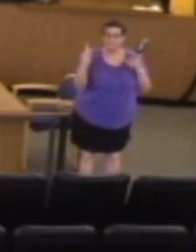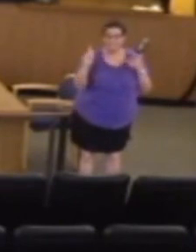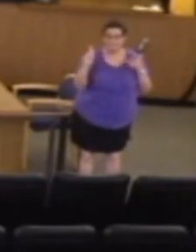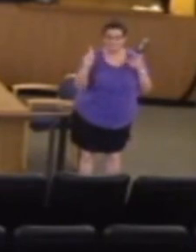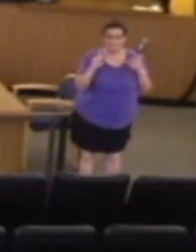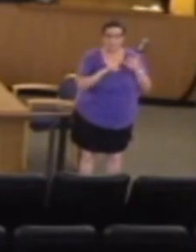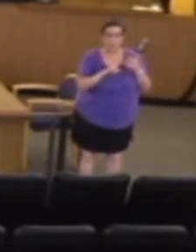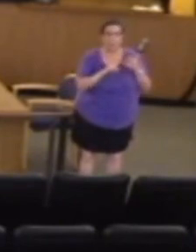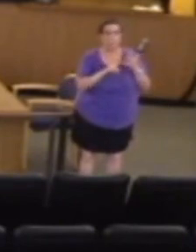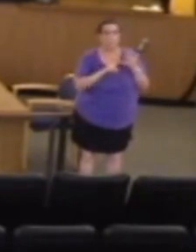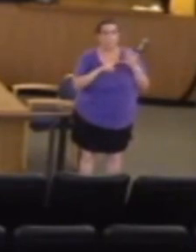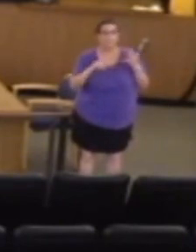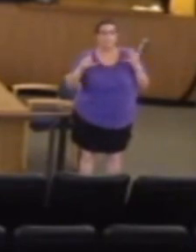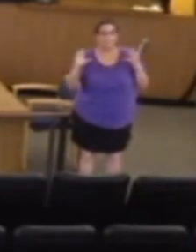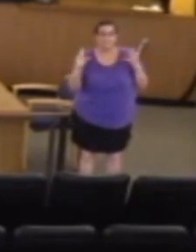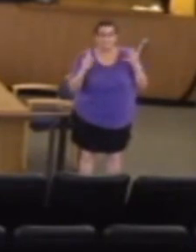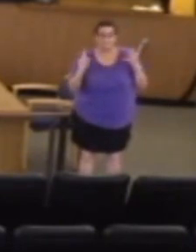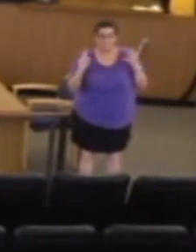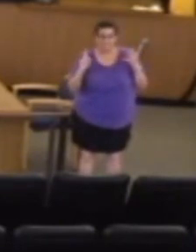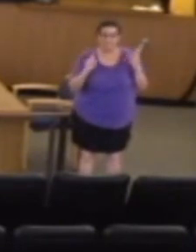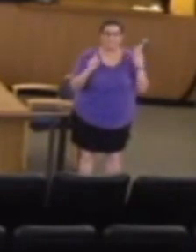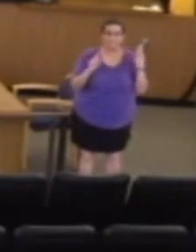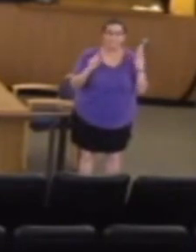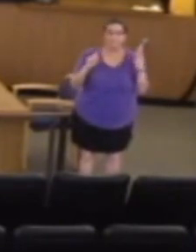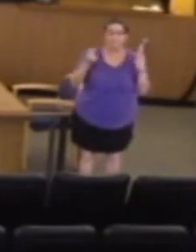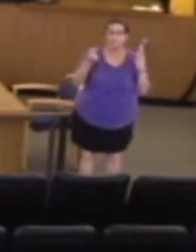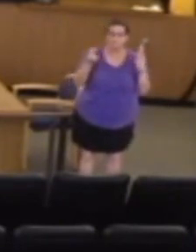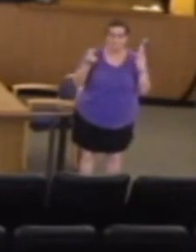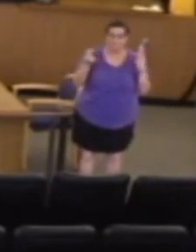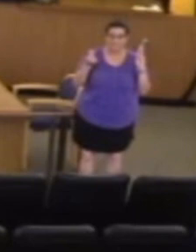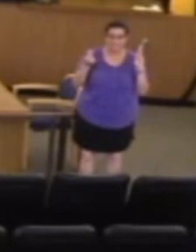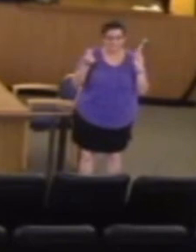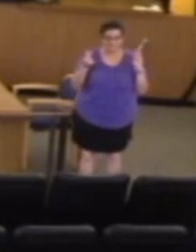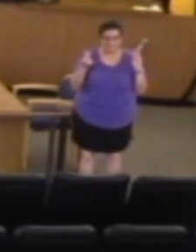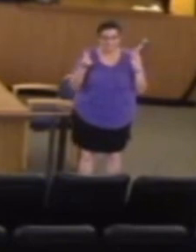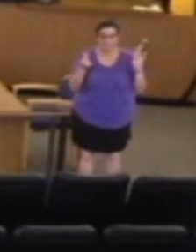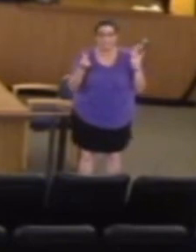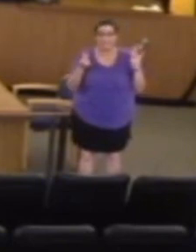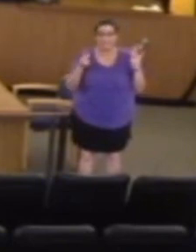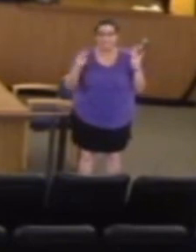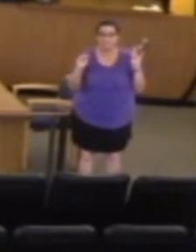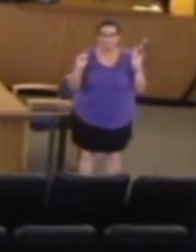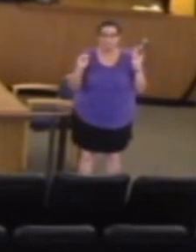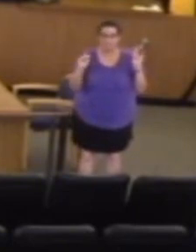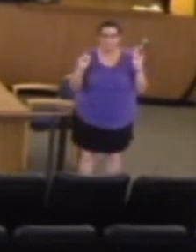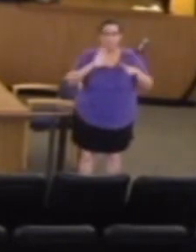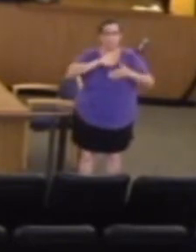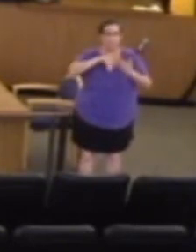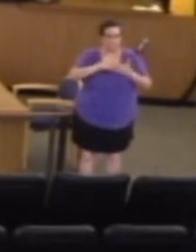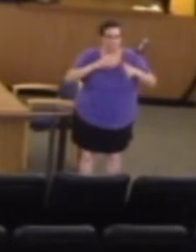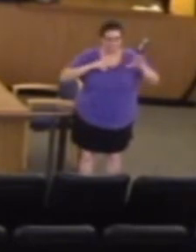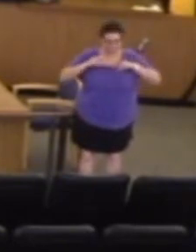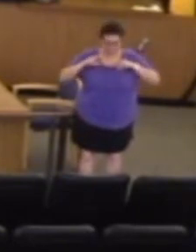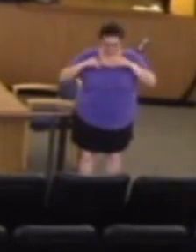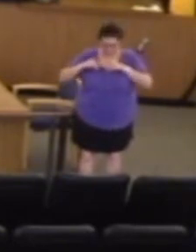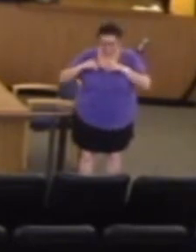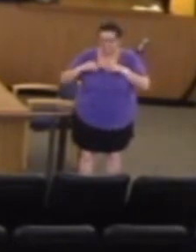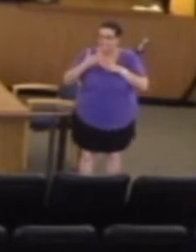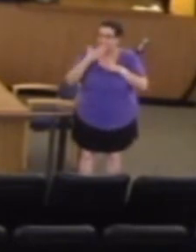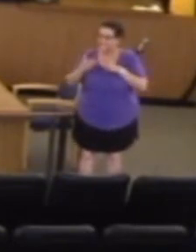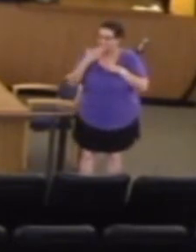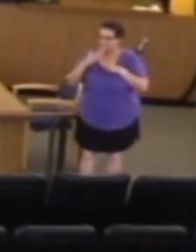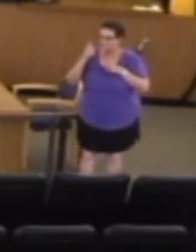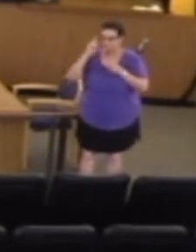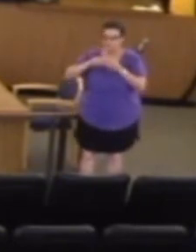D'Esposito? Aye. Councilman Dunn? Aye. Senior Councilwoman Gooseby? Aye. And Councilman Muscarella? Aye. Thank you to my town board colleagues. Thank